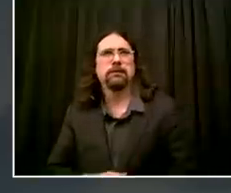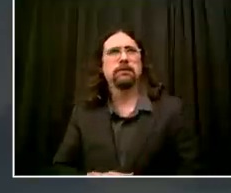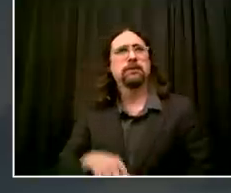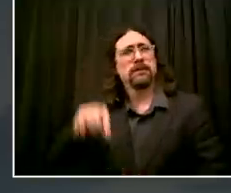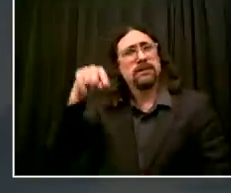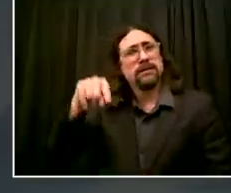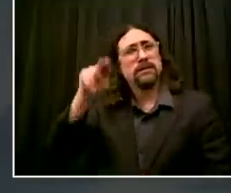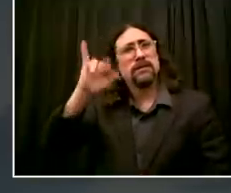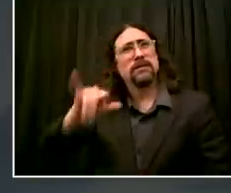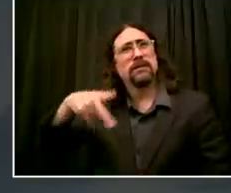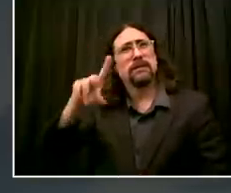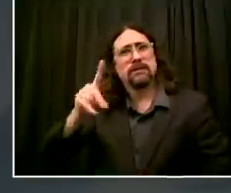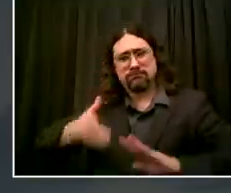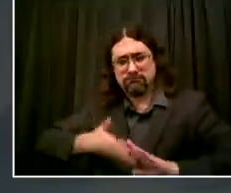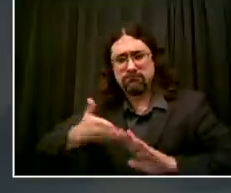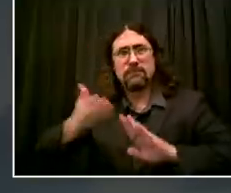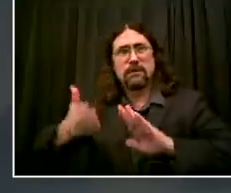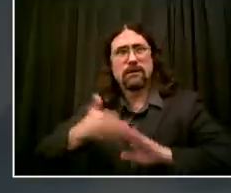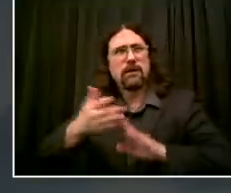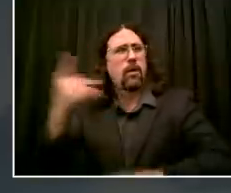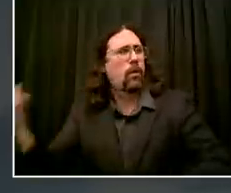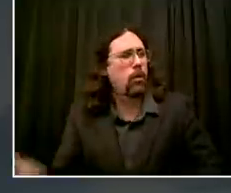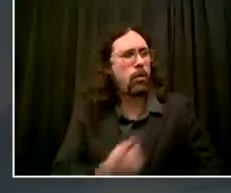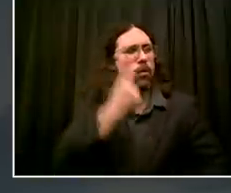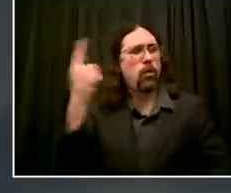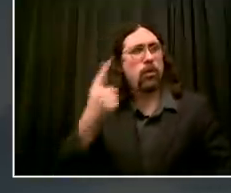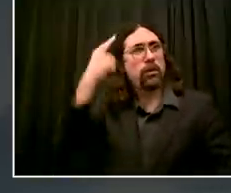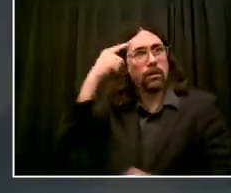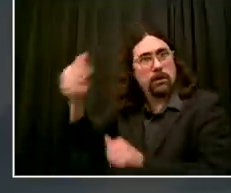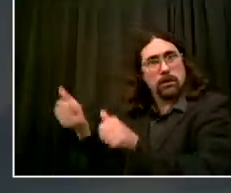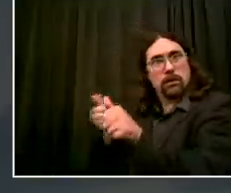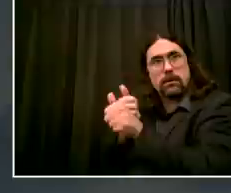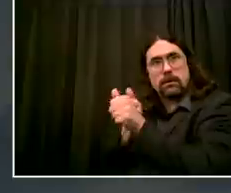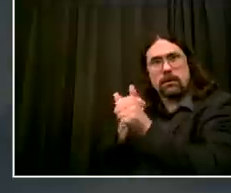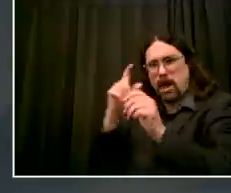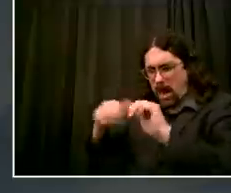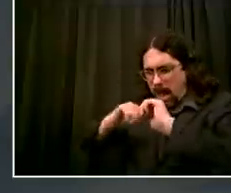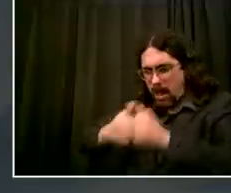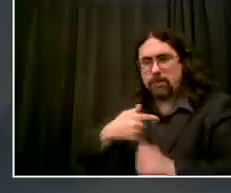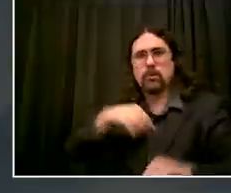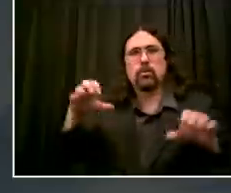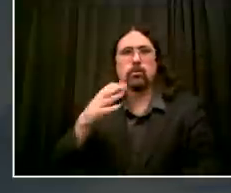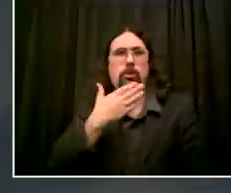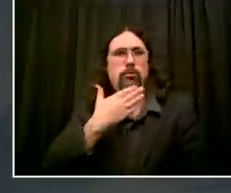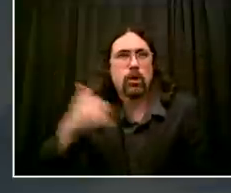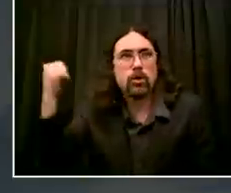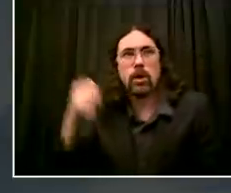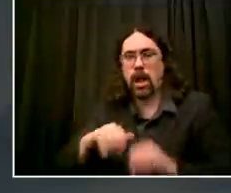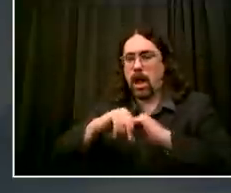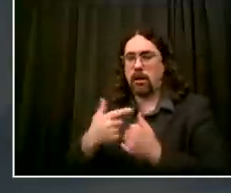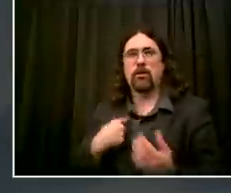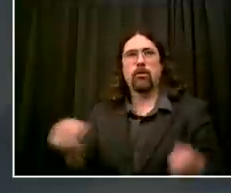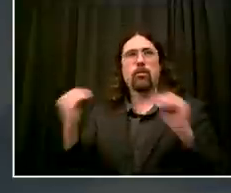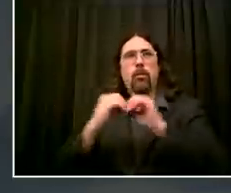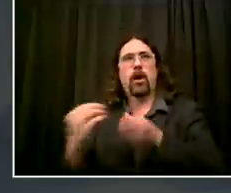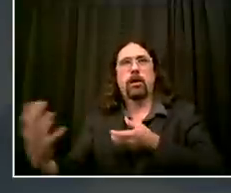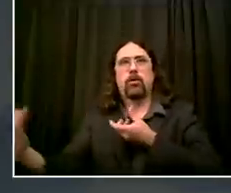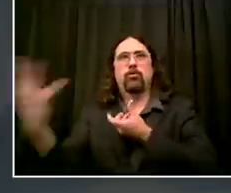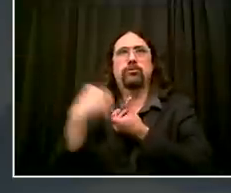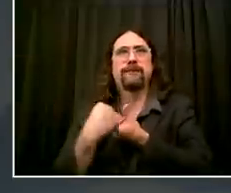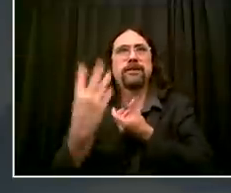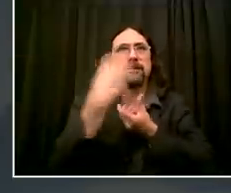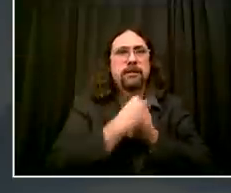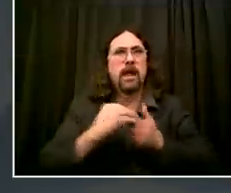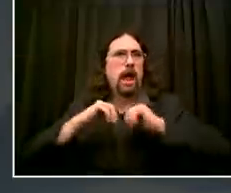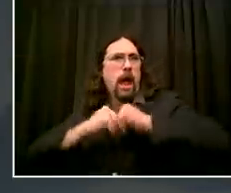orders that are appropriate that we can't meet. We can't have people outside on the streets. So, you know, between working with